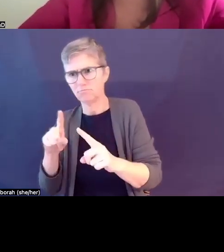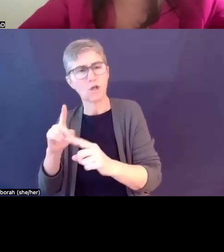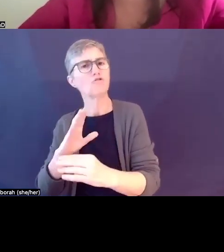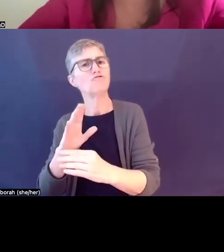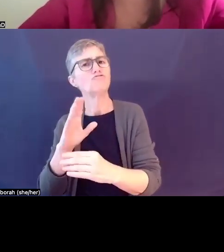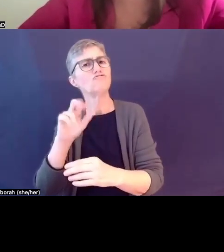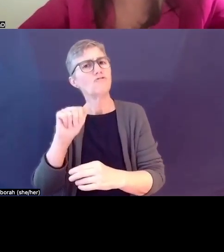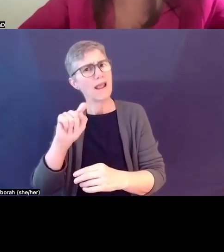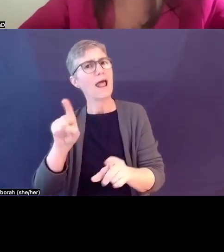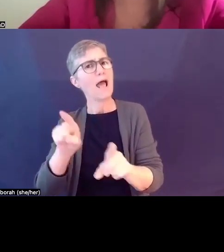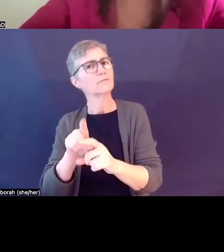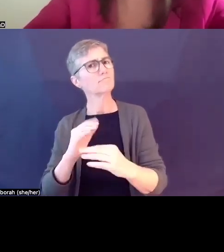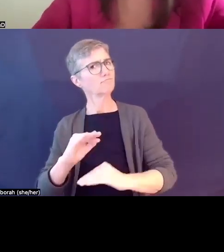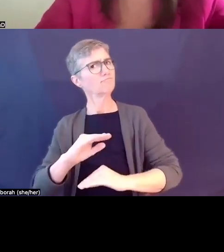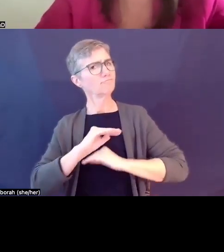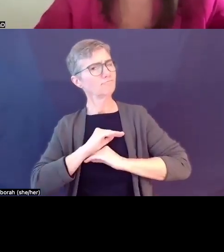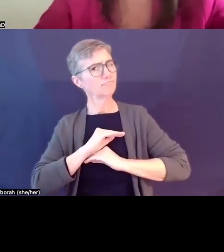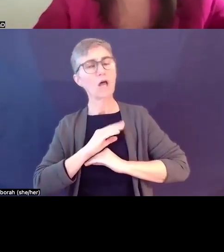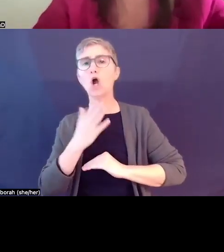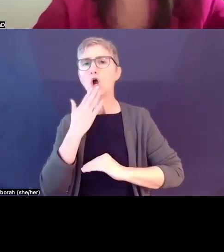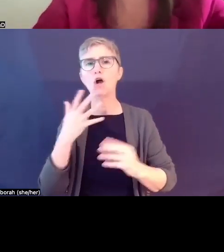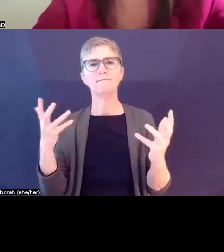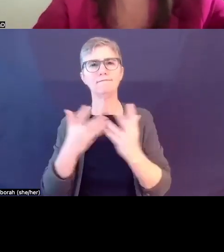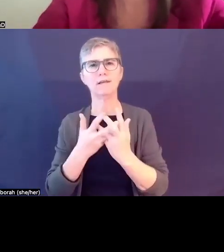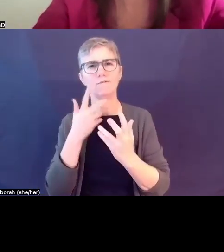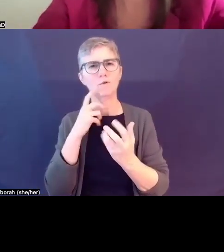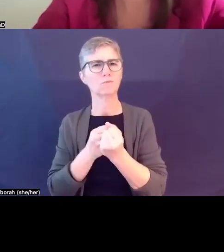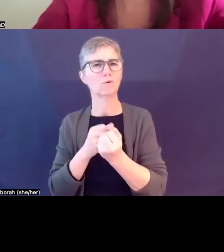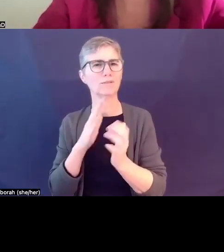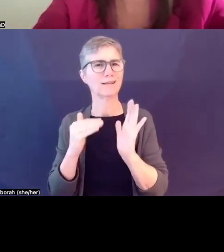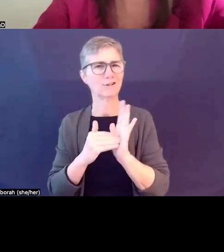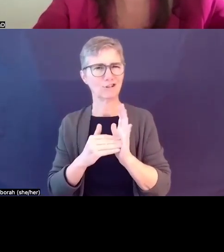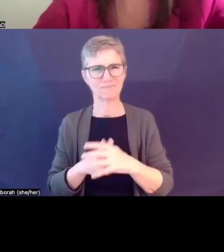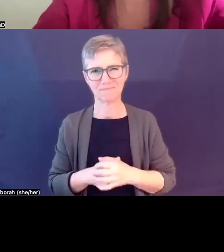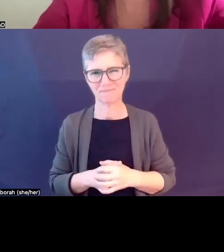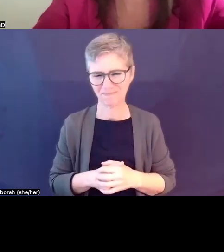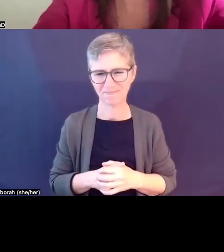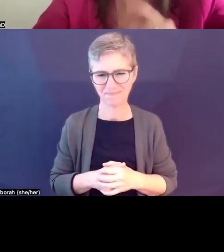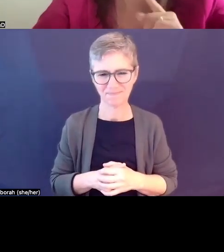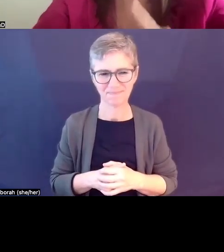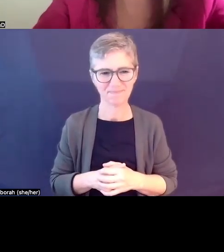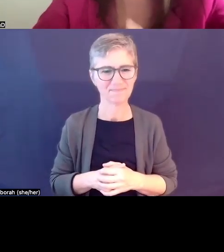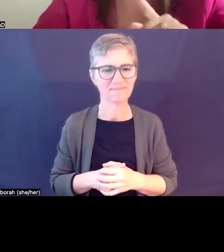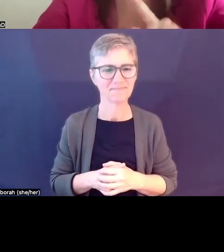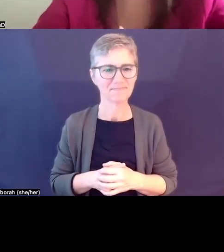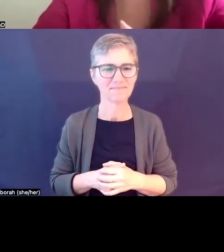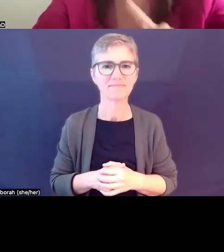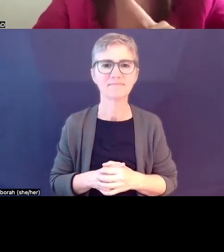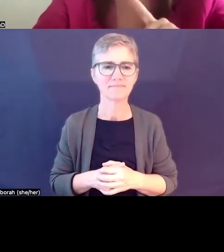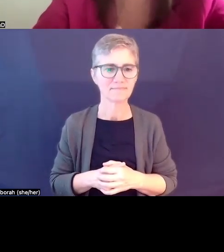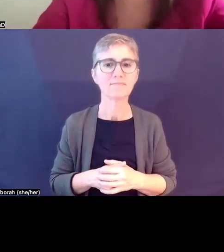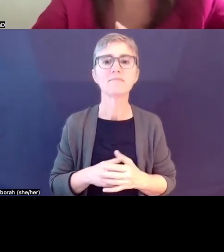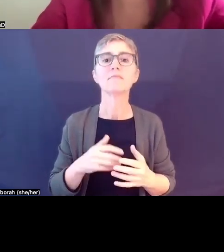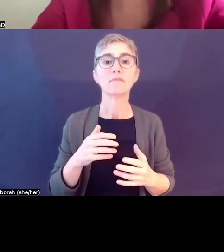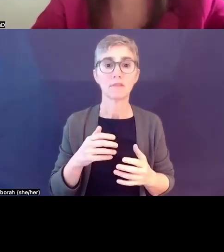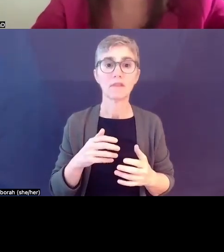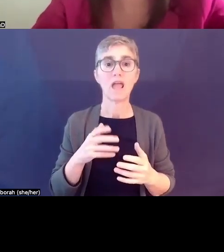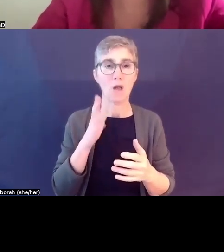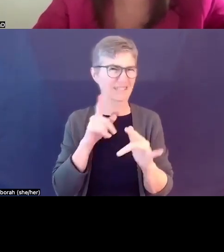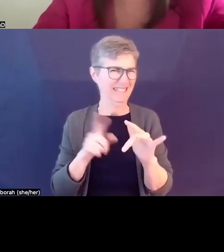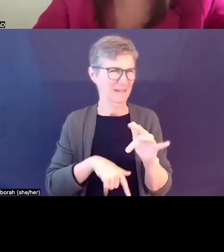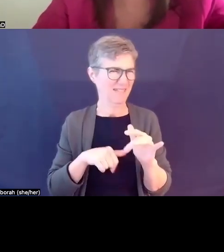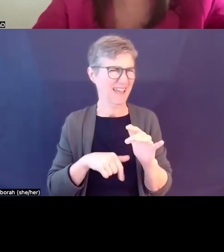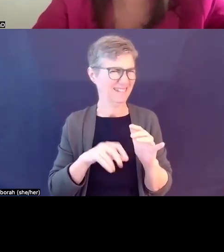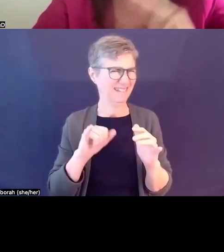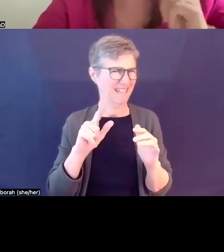could be used successfully and were a good fit for the support center. Next slide. I am going to skip this slide just